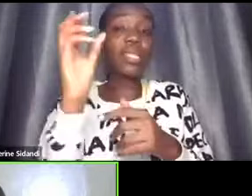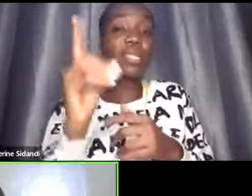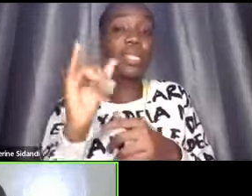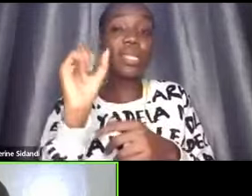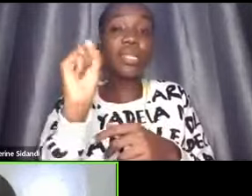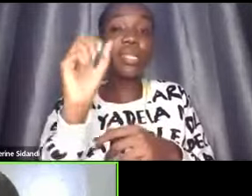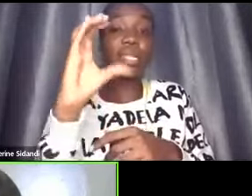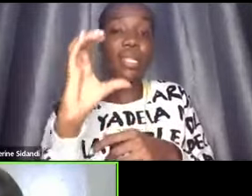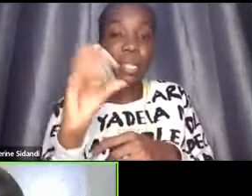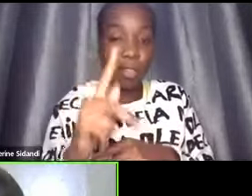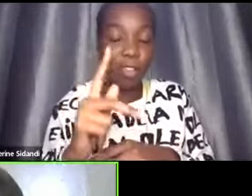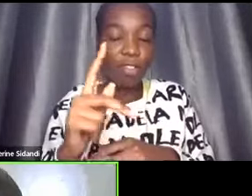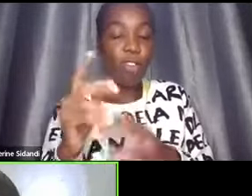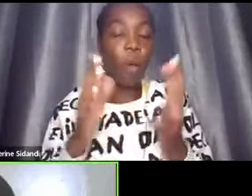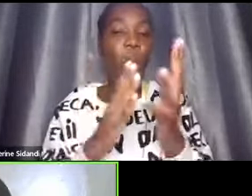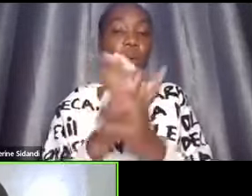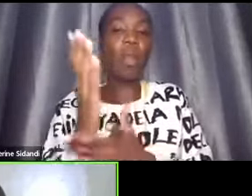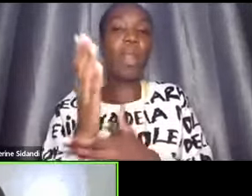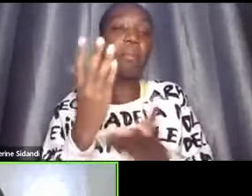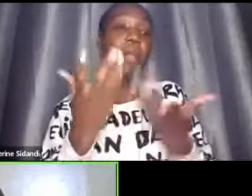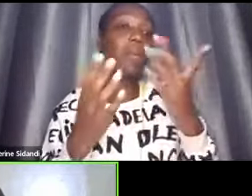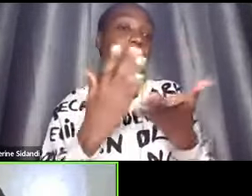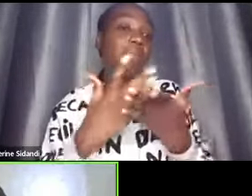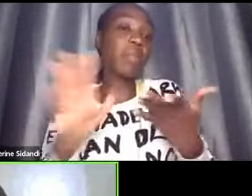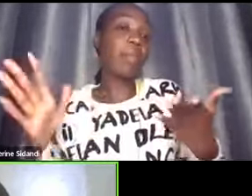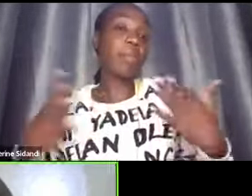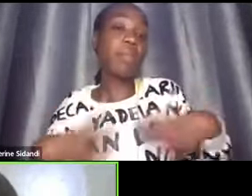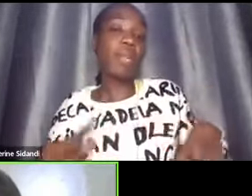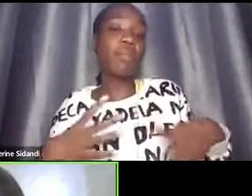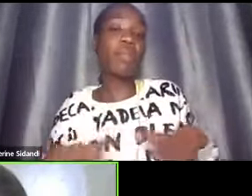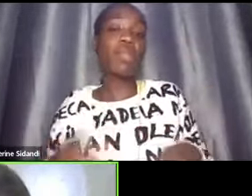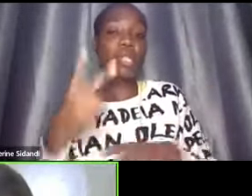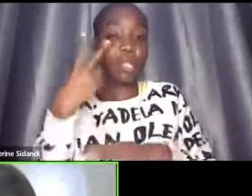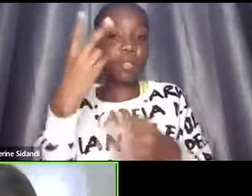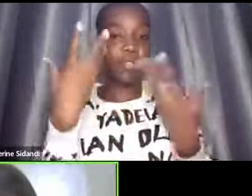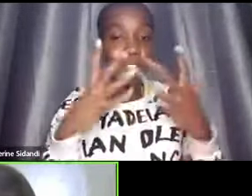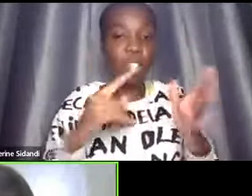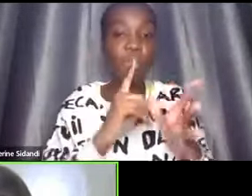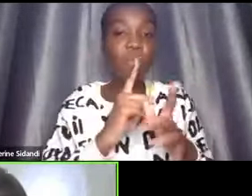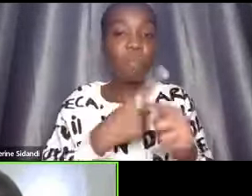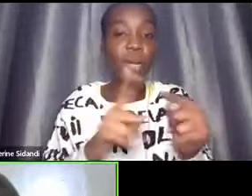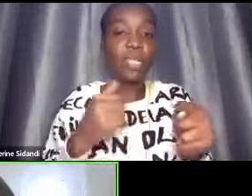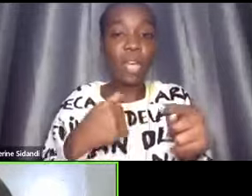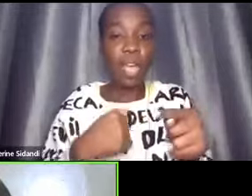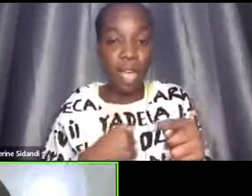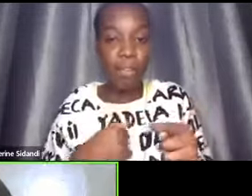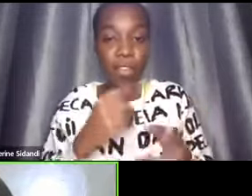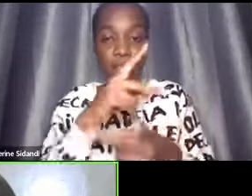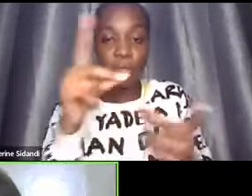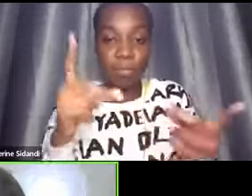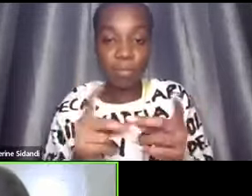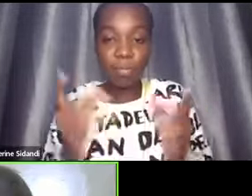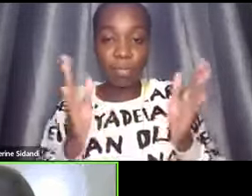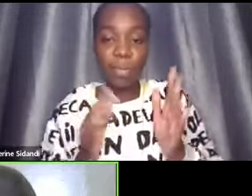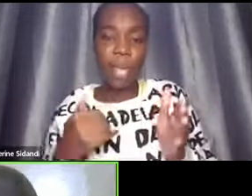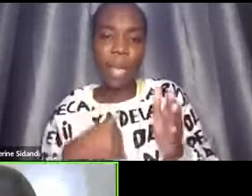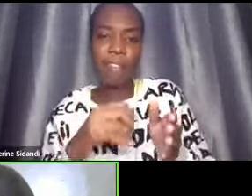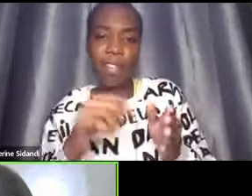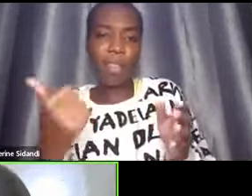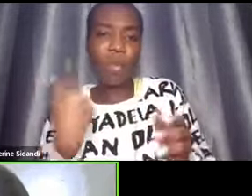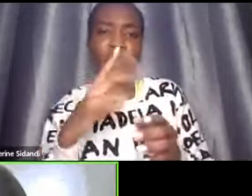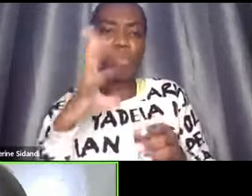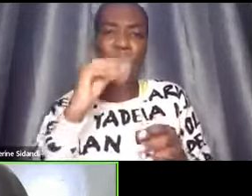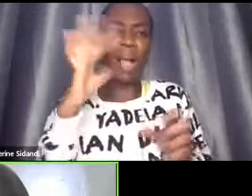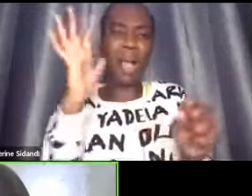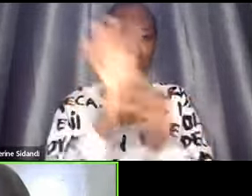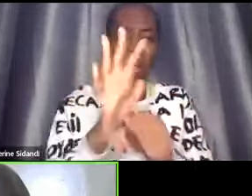that, but because I know some of you have gone through it, I'll take you to specific personalities. We have people who are sanguine, phlegmatic,